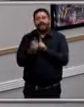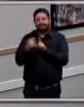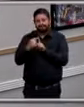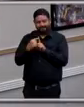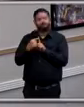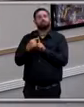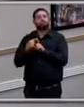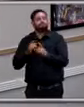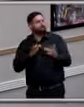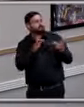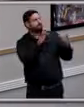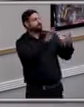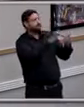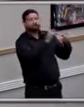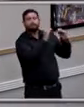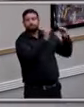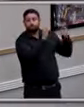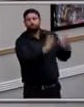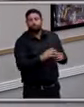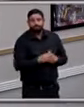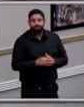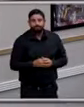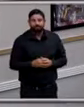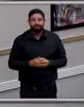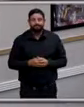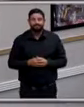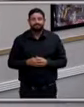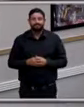you make contact with the teacher.